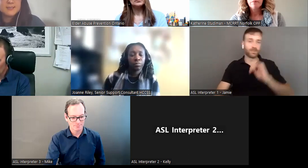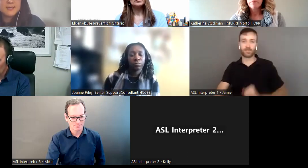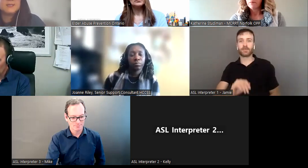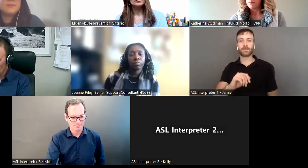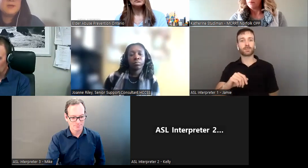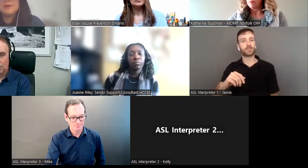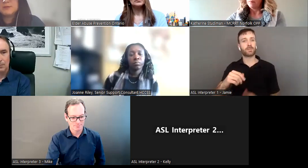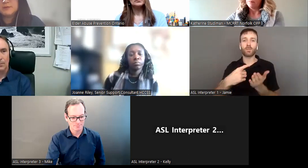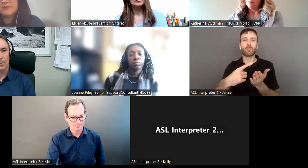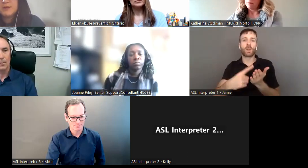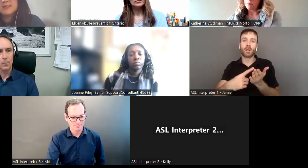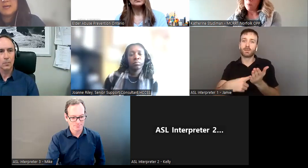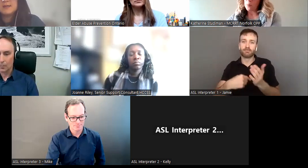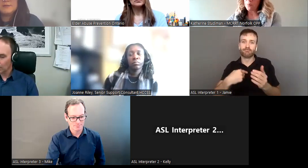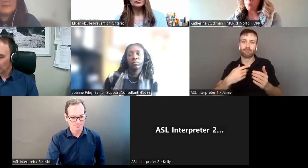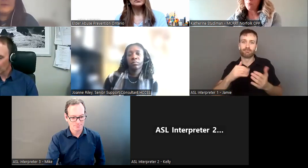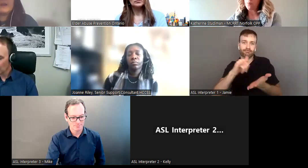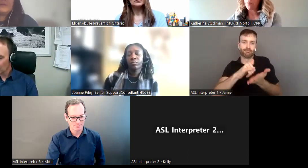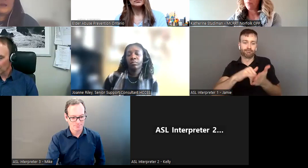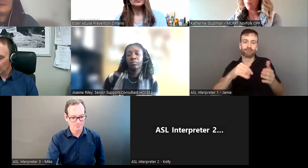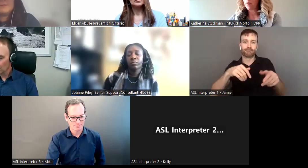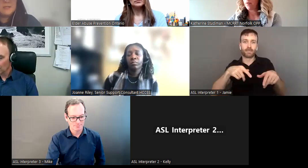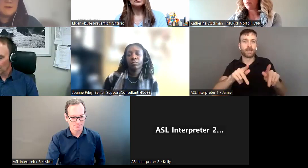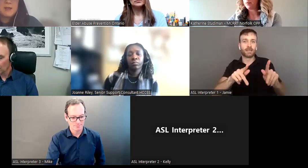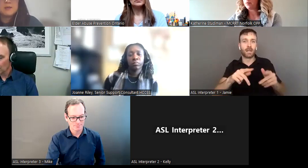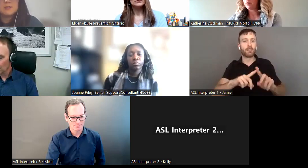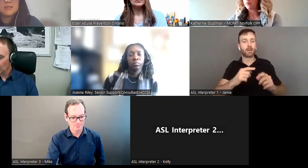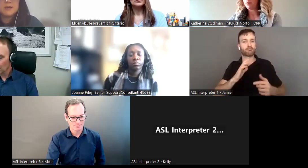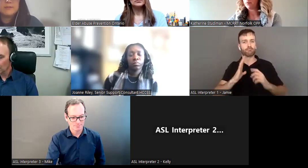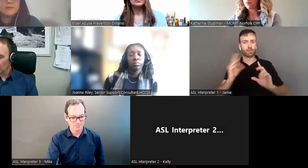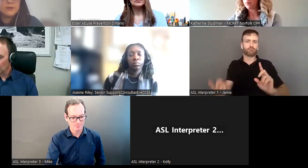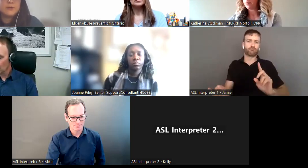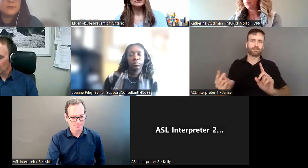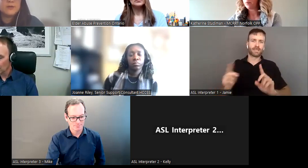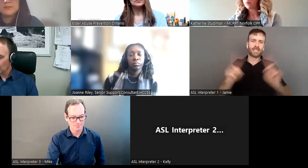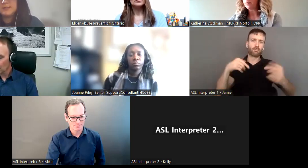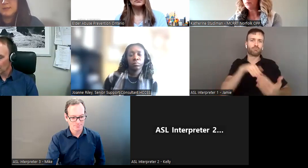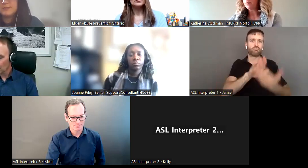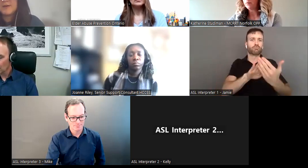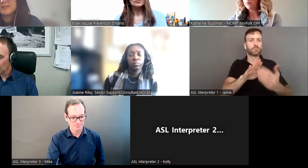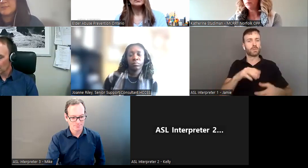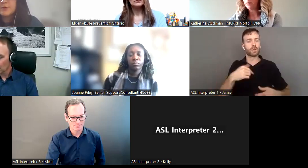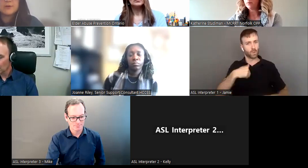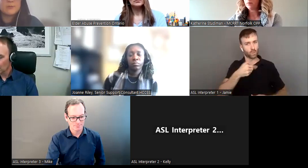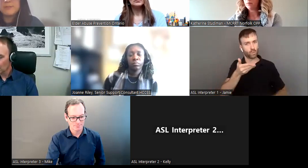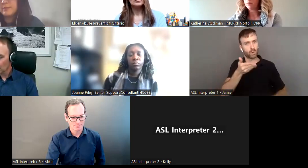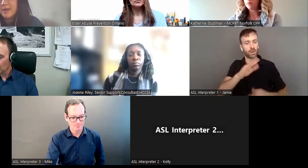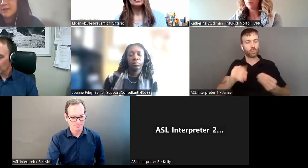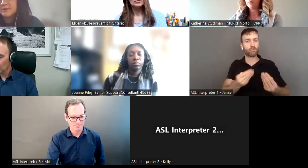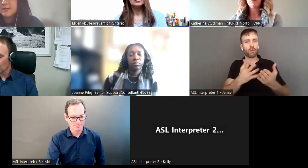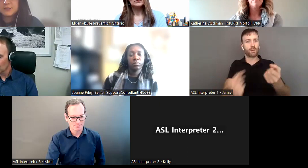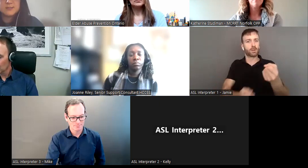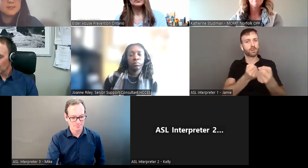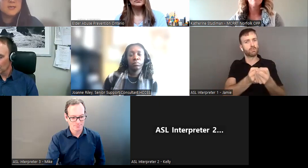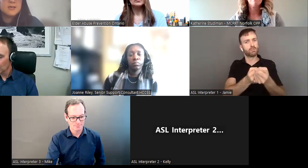get the consent, but then we sort of tackle it we come at it from a different angle, that, we're there to provide support or help people make